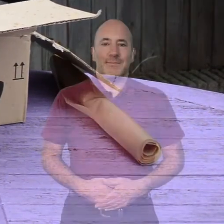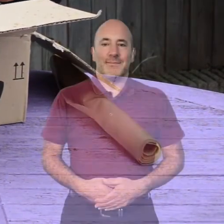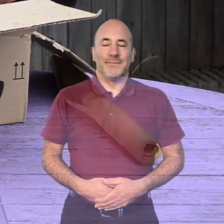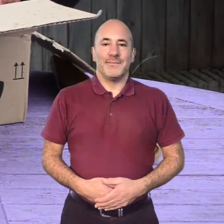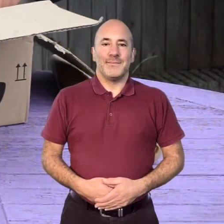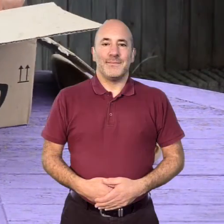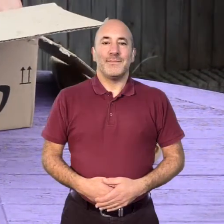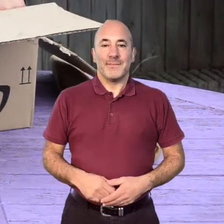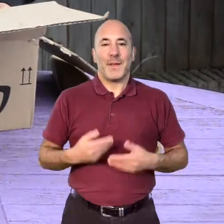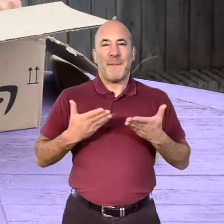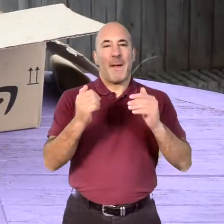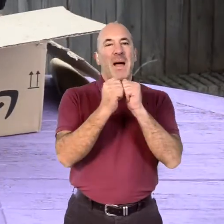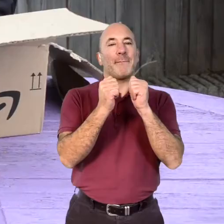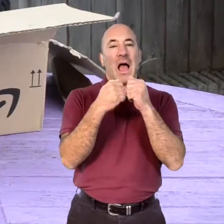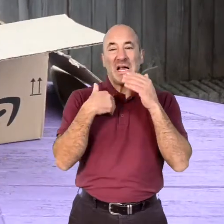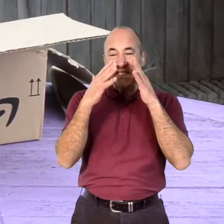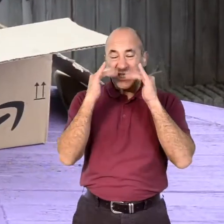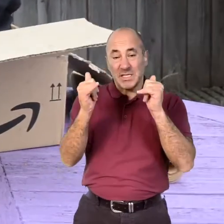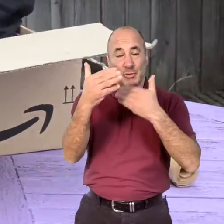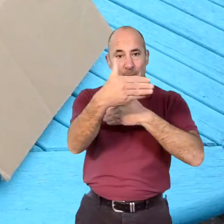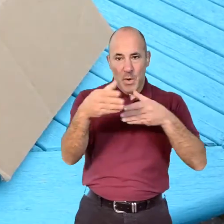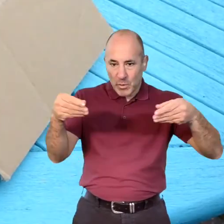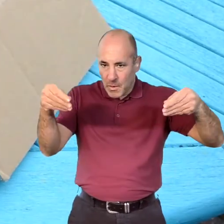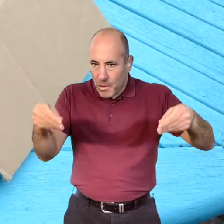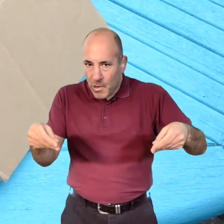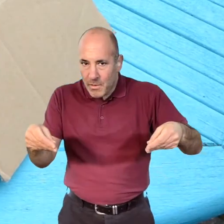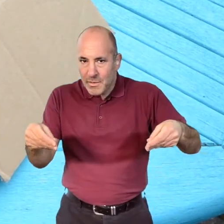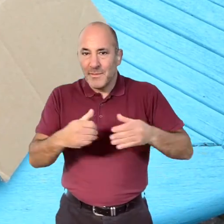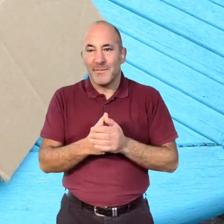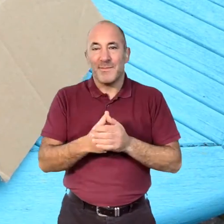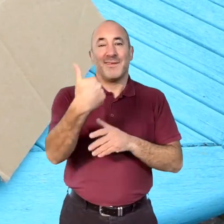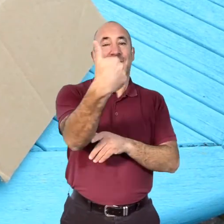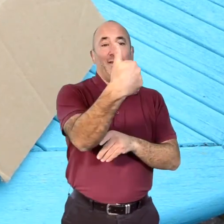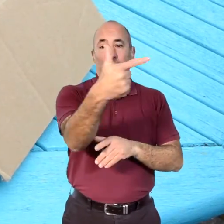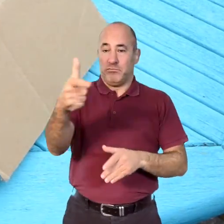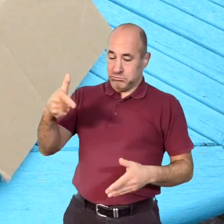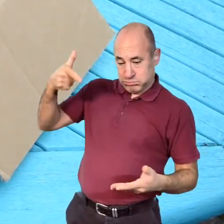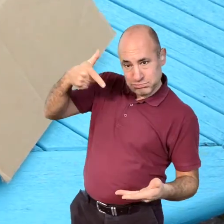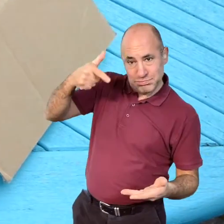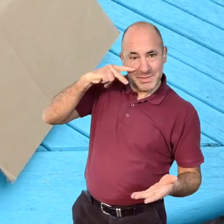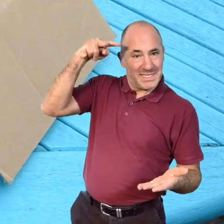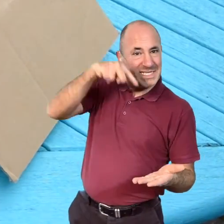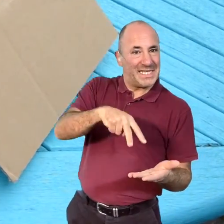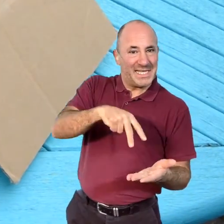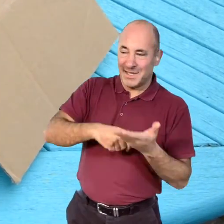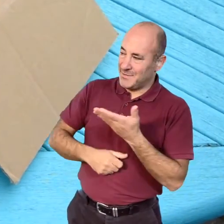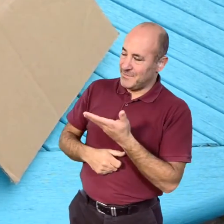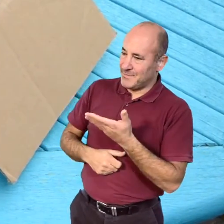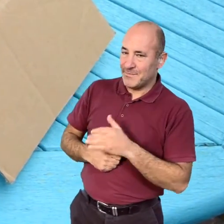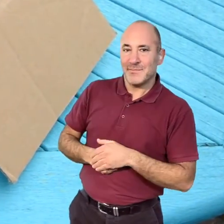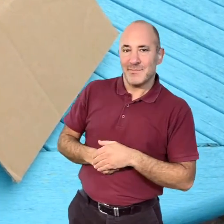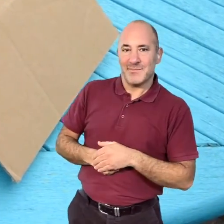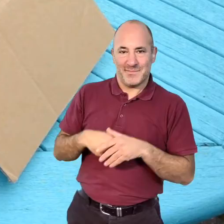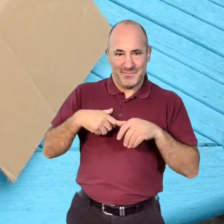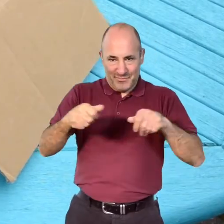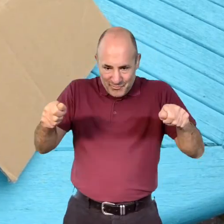I'm testing my baking paper against my box. The camera has now gone to close-up to show me holding